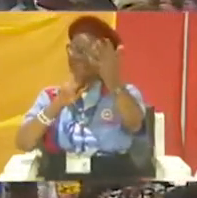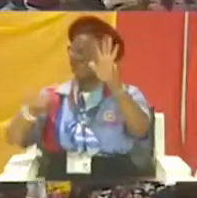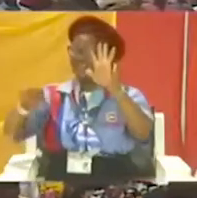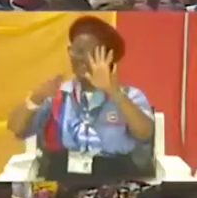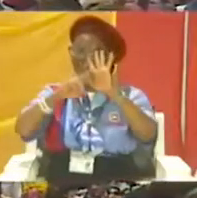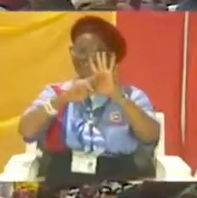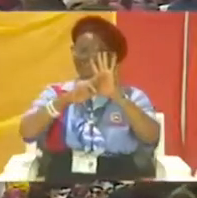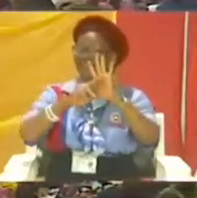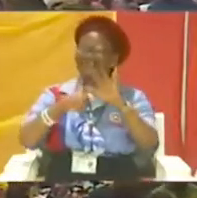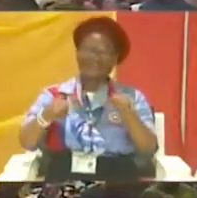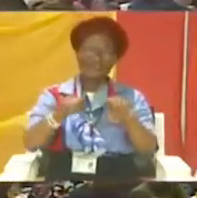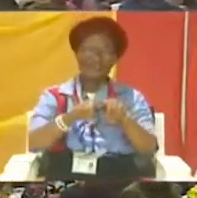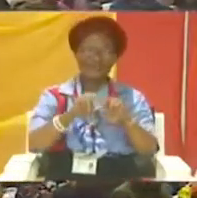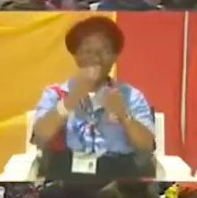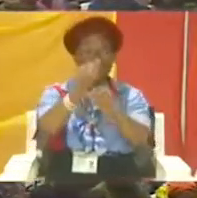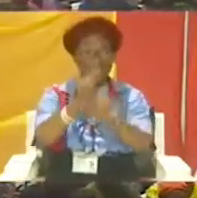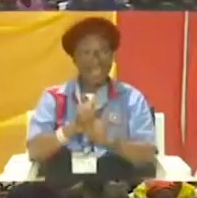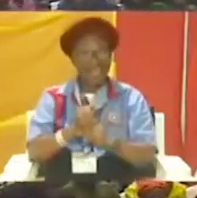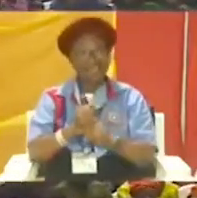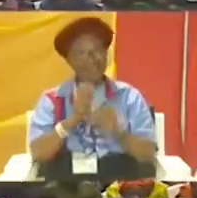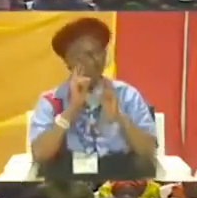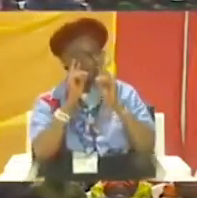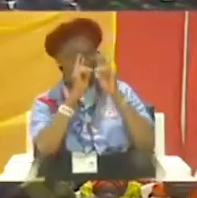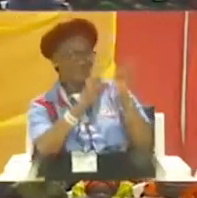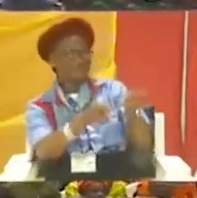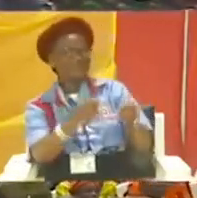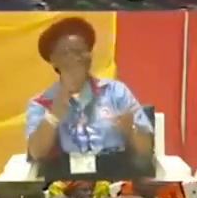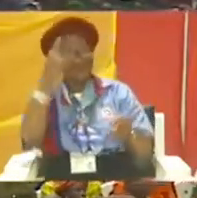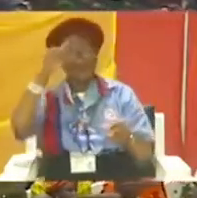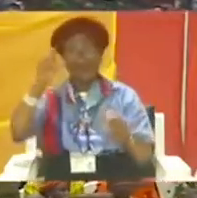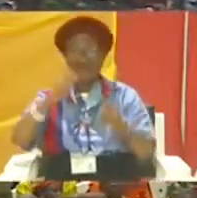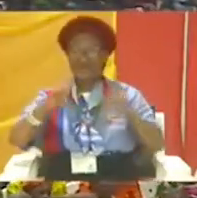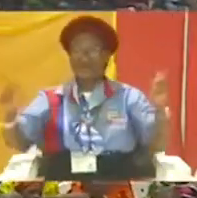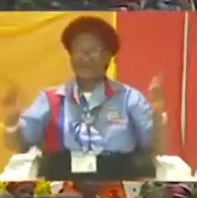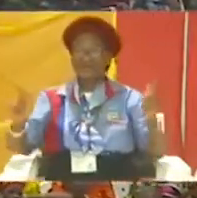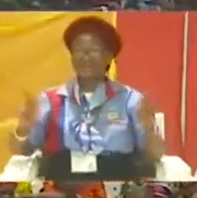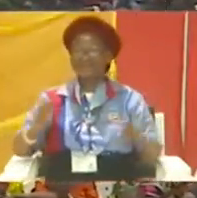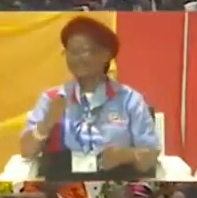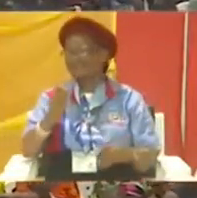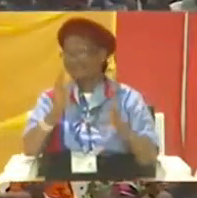so get ready for greater things ahead.